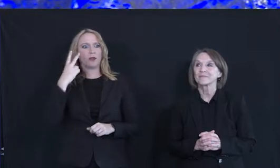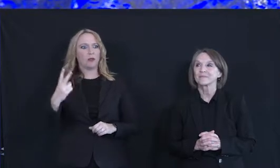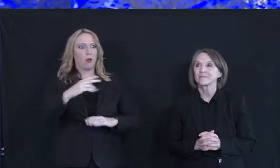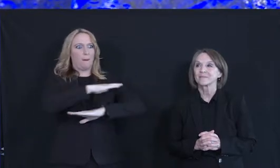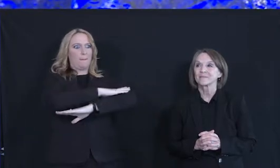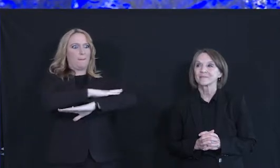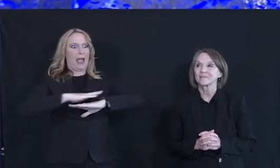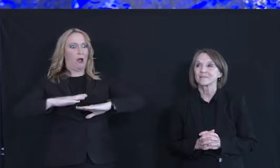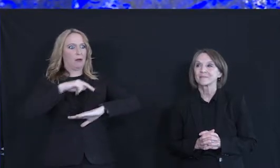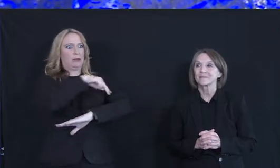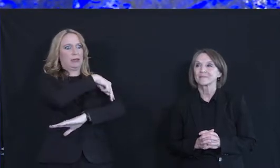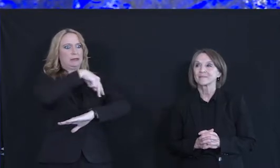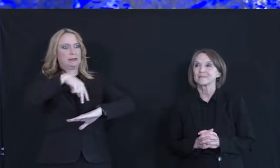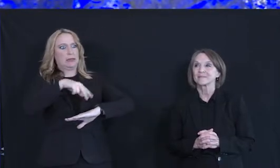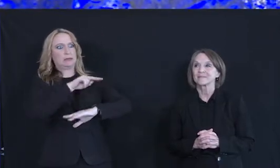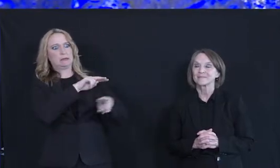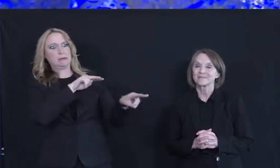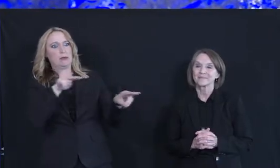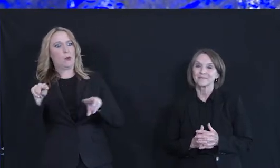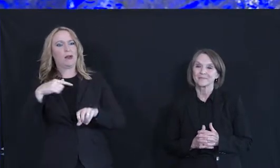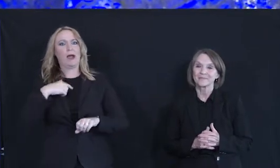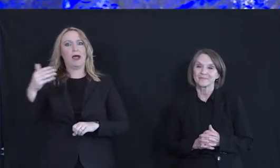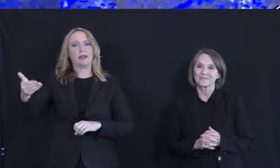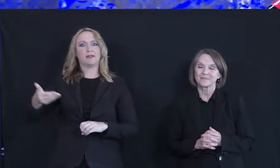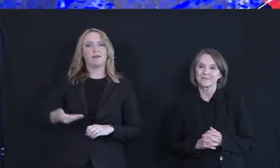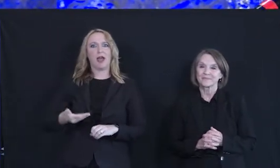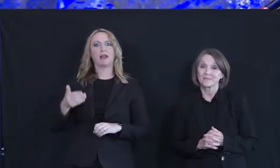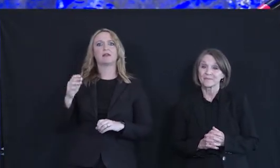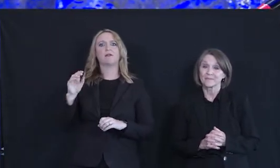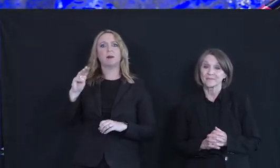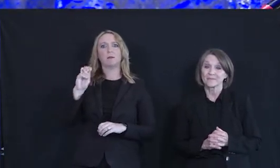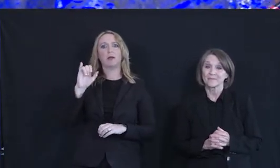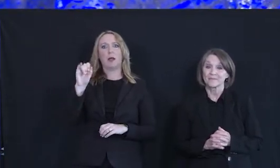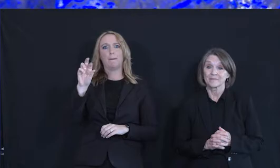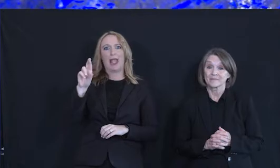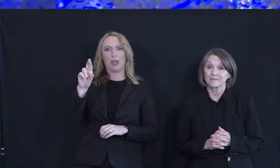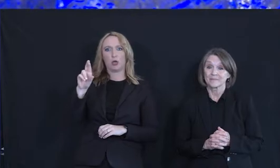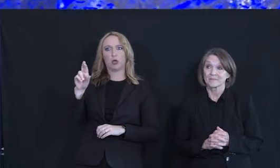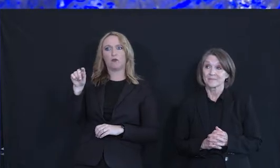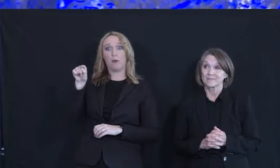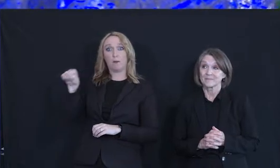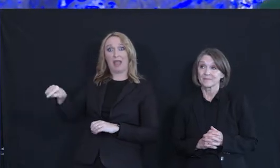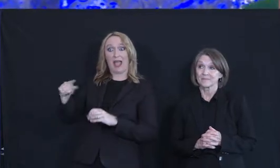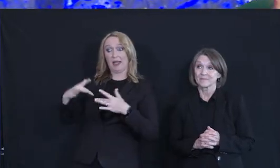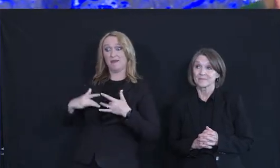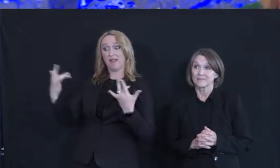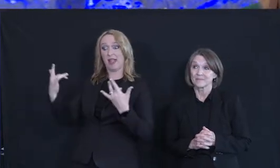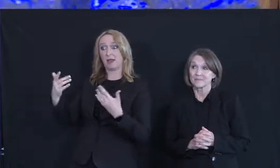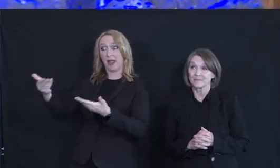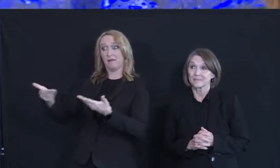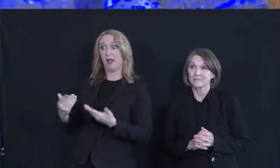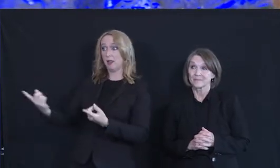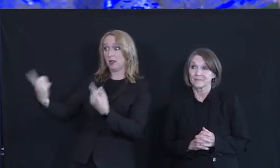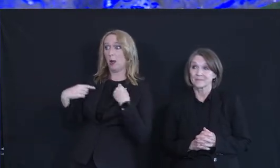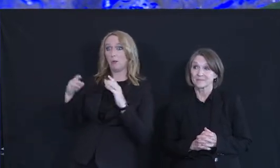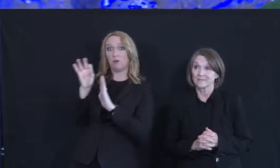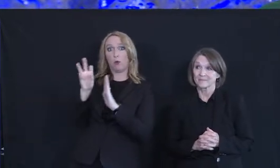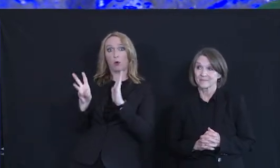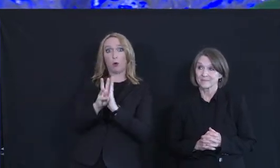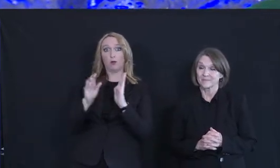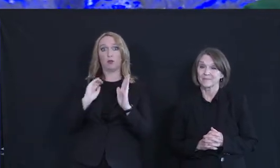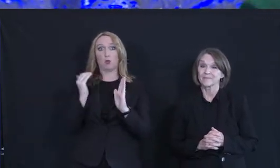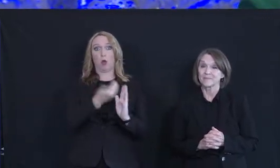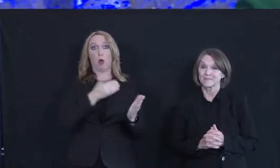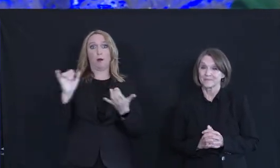was a hip-hop artist and I invited some of the Mayors from South by Southwest to come to the Fort Worth party so I told staff and the people there that the